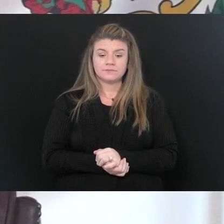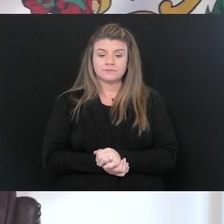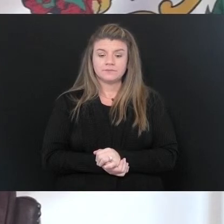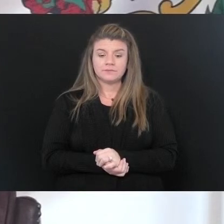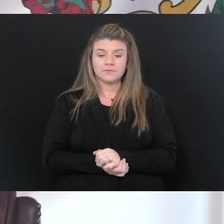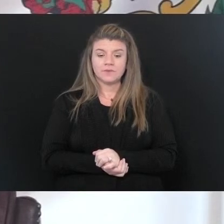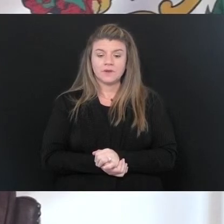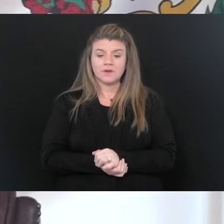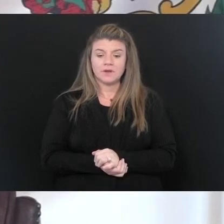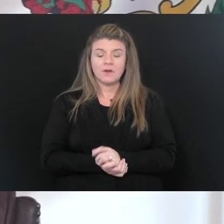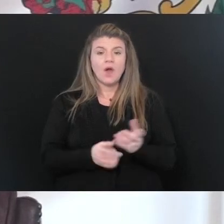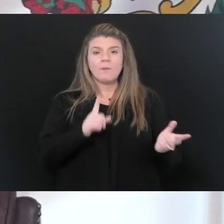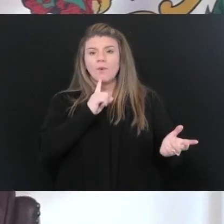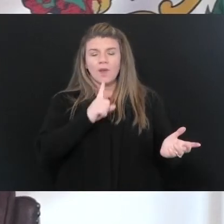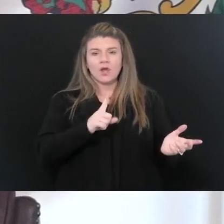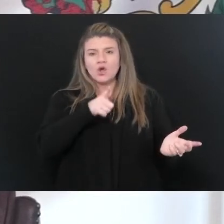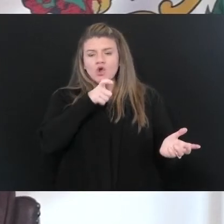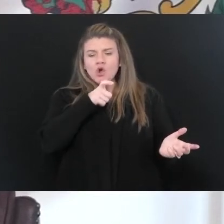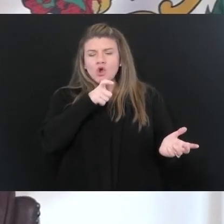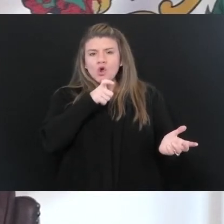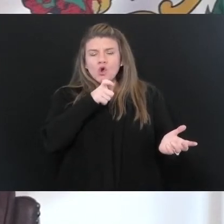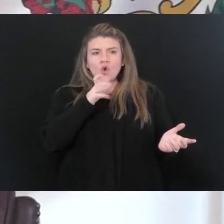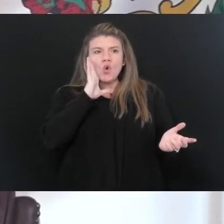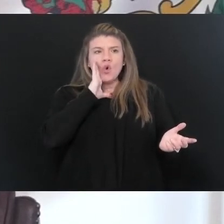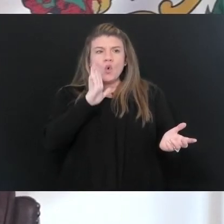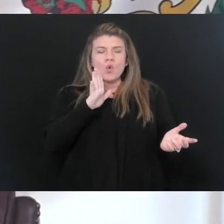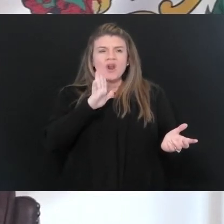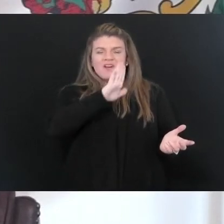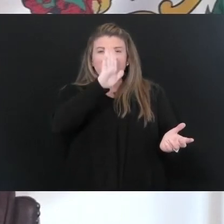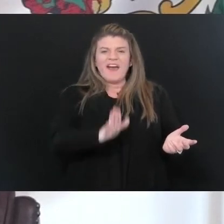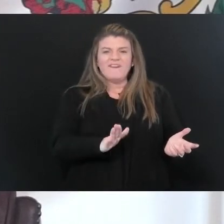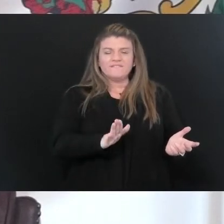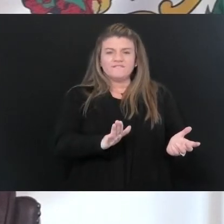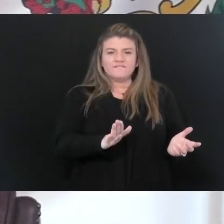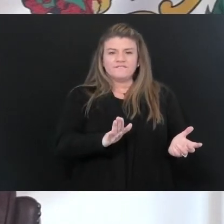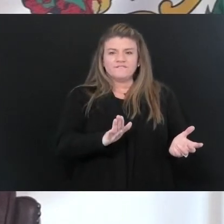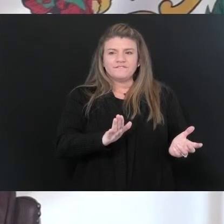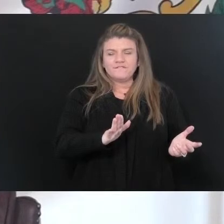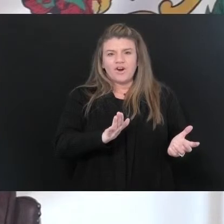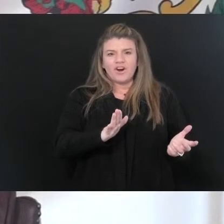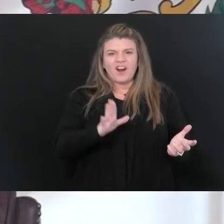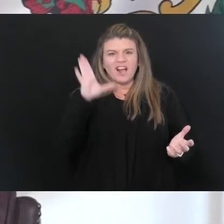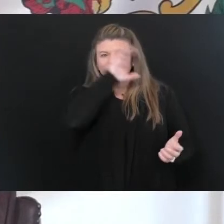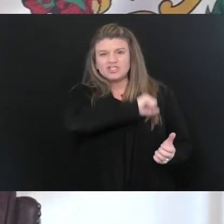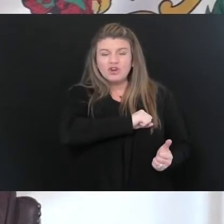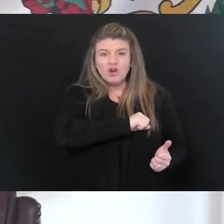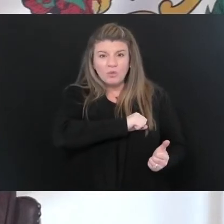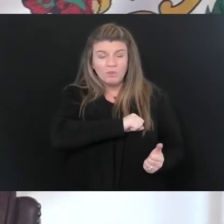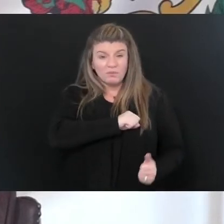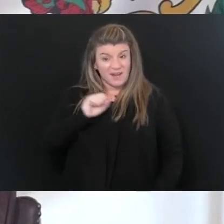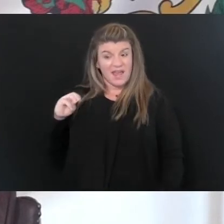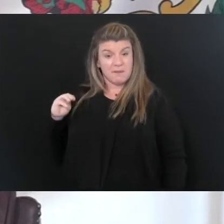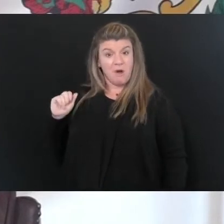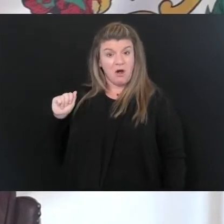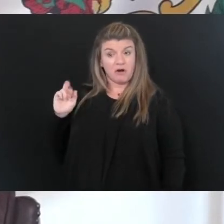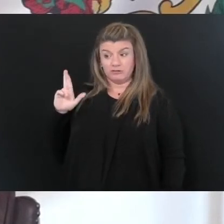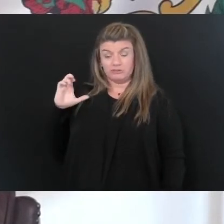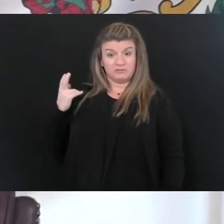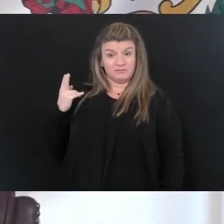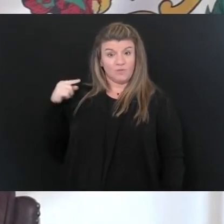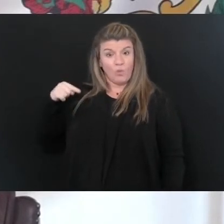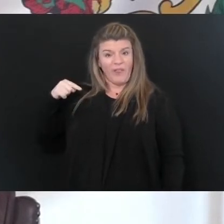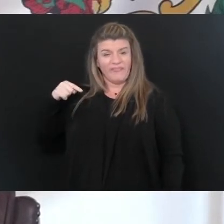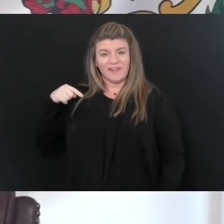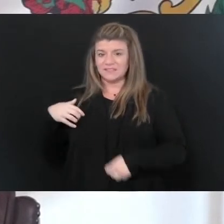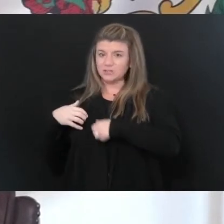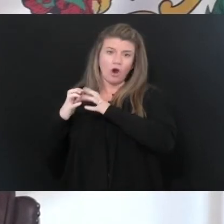Who would have ever thought that last early days of March, when this started